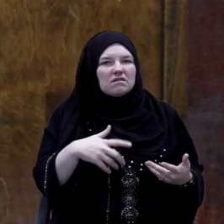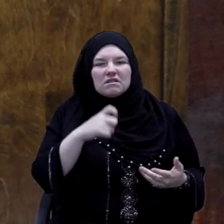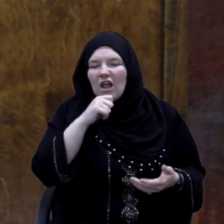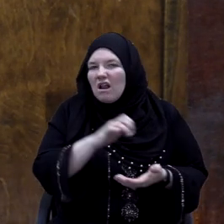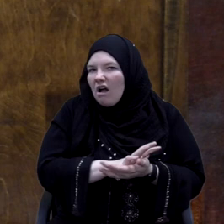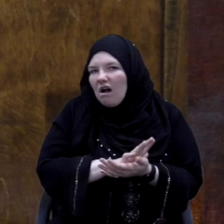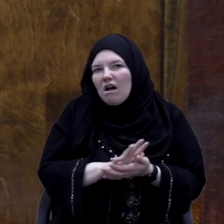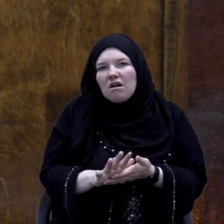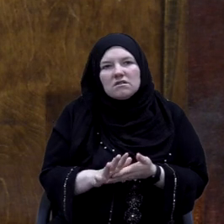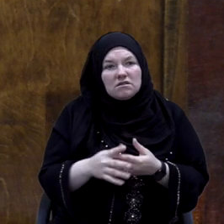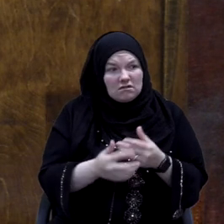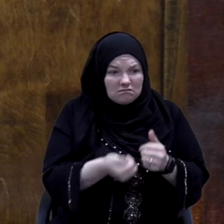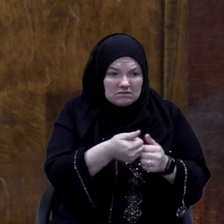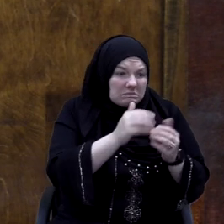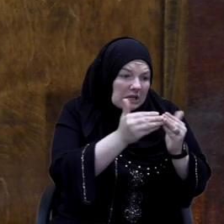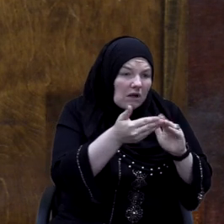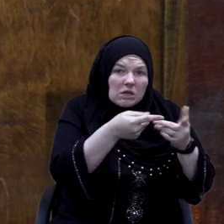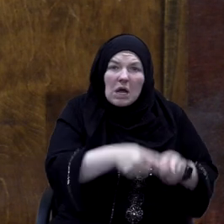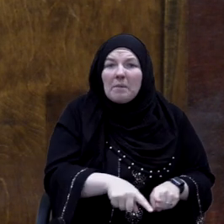don't care about others.